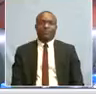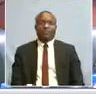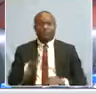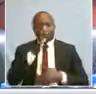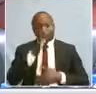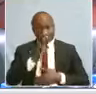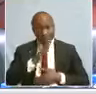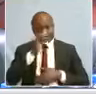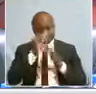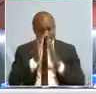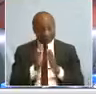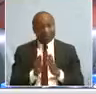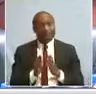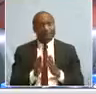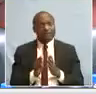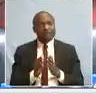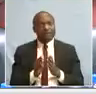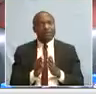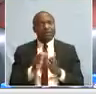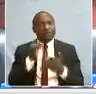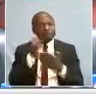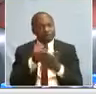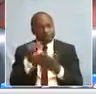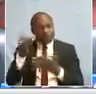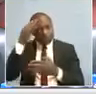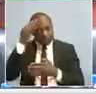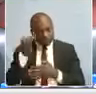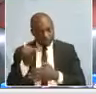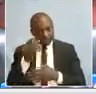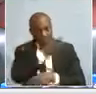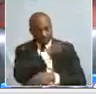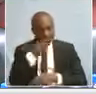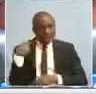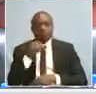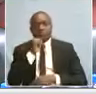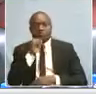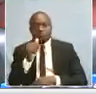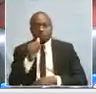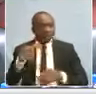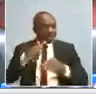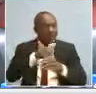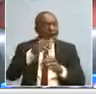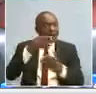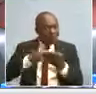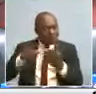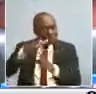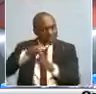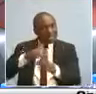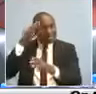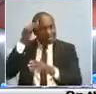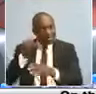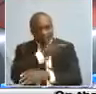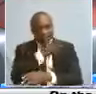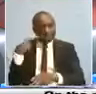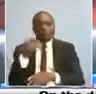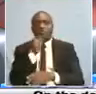Madam Speaker, on the issue why Parliament was not, I'll read very slowly, why Parliament